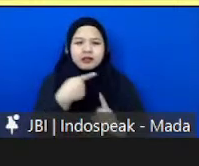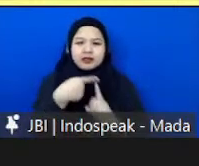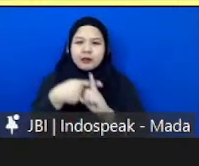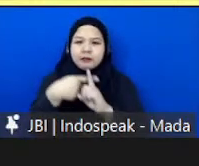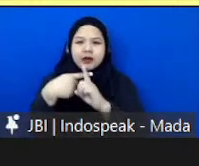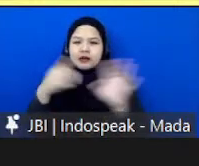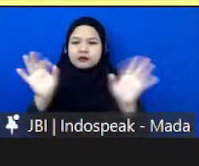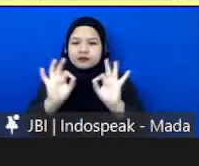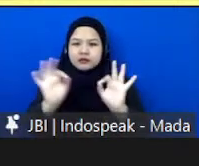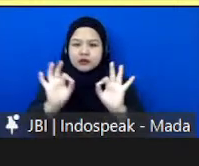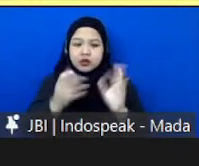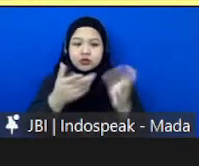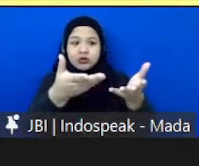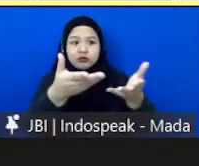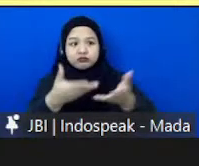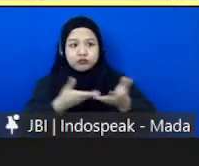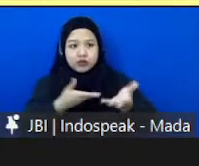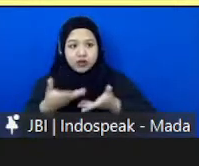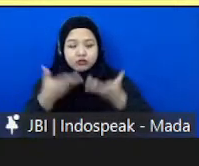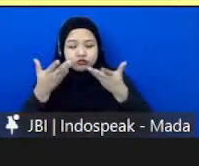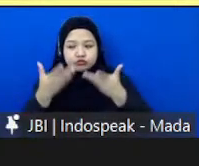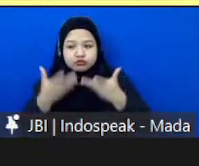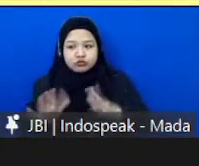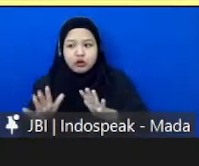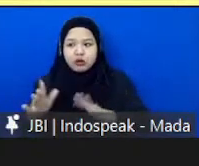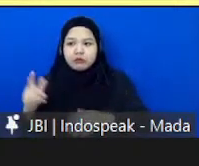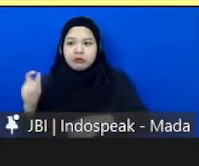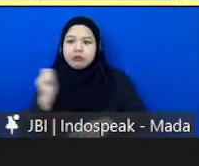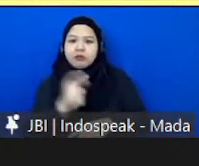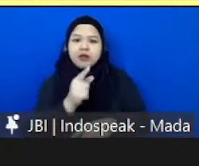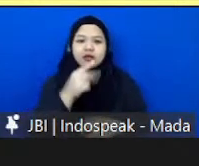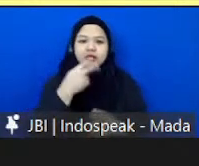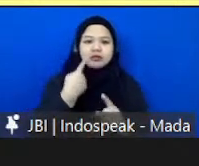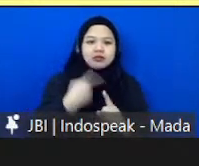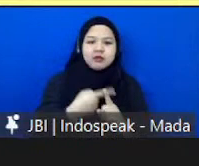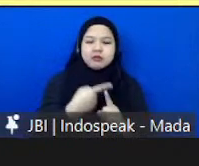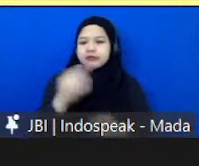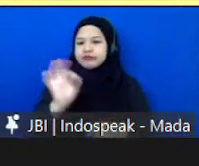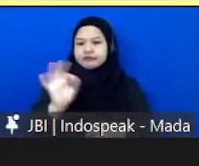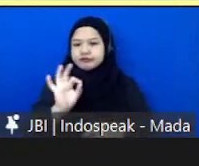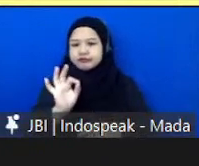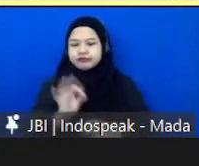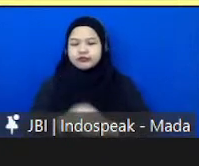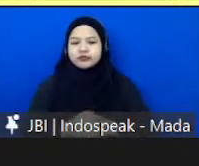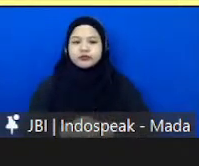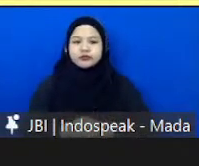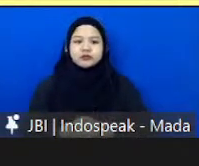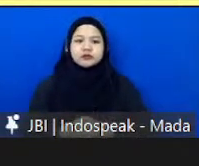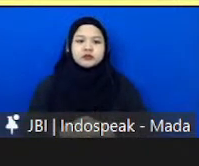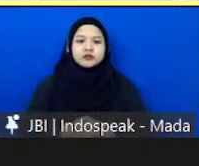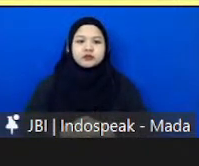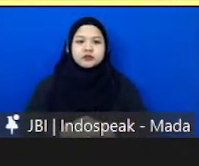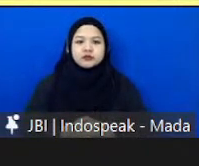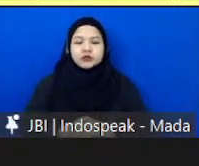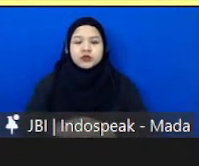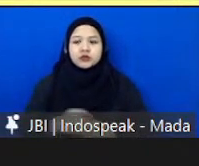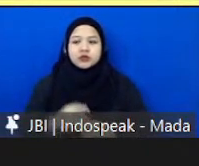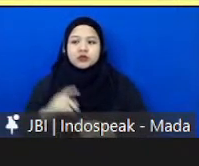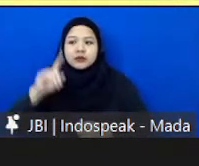receive services in the hospital. And when we take a look at the supply side over